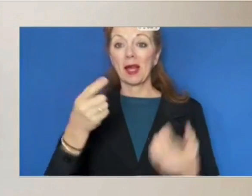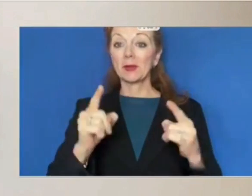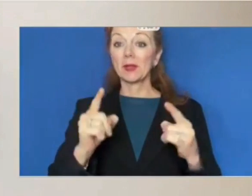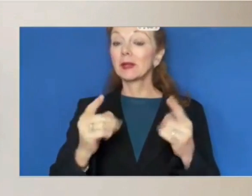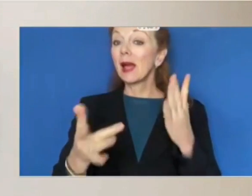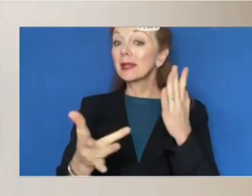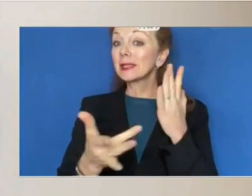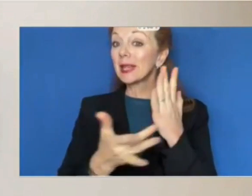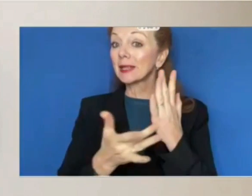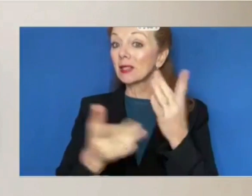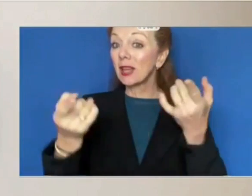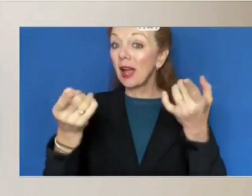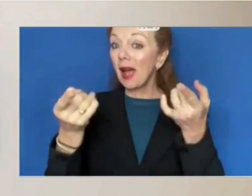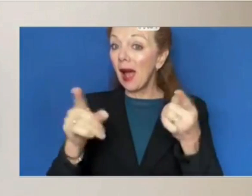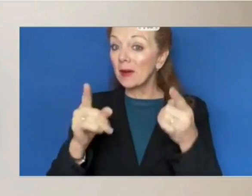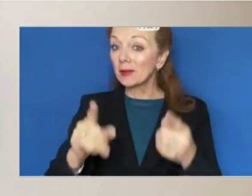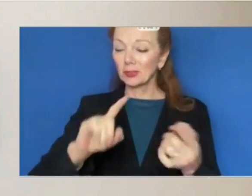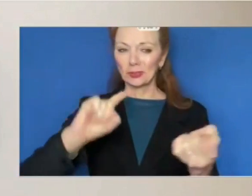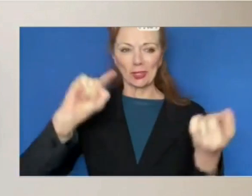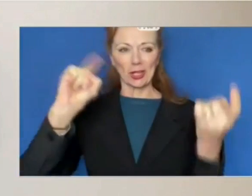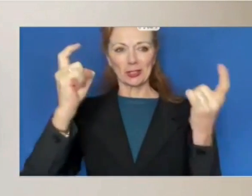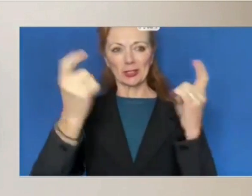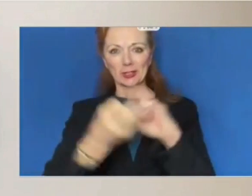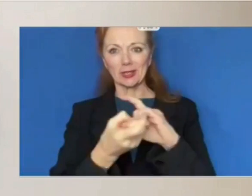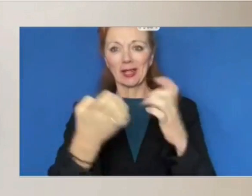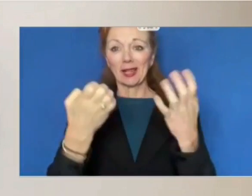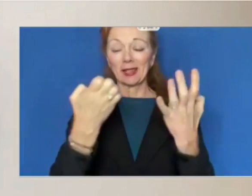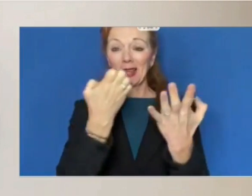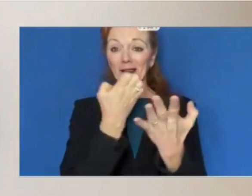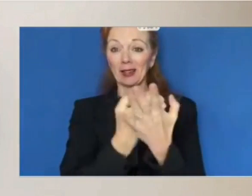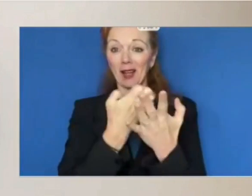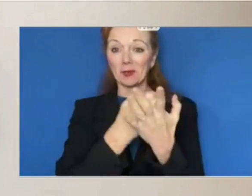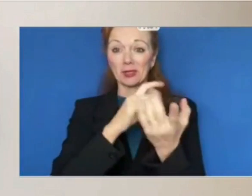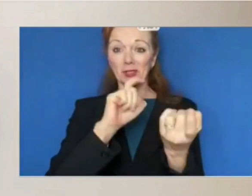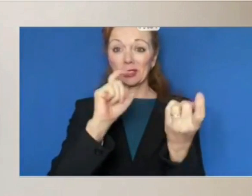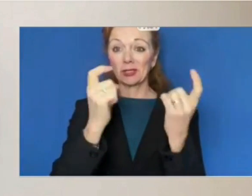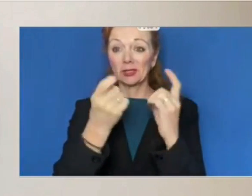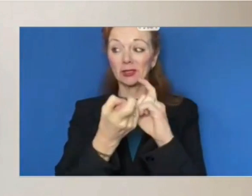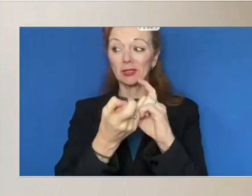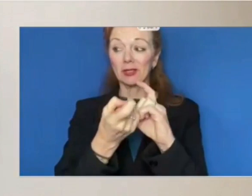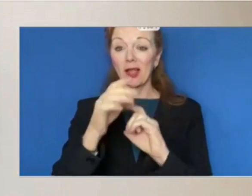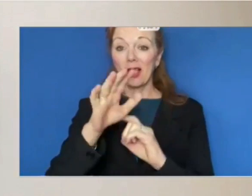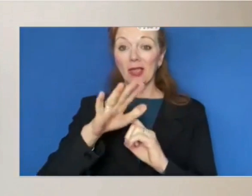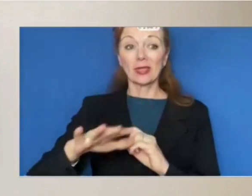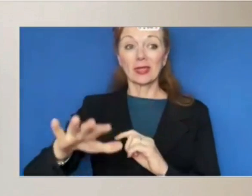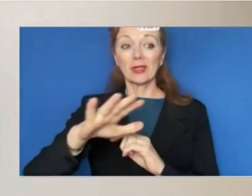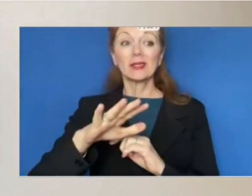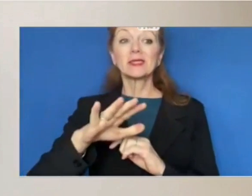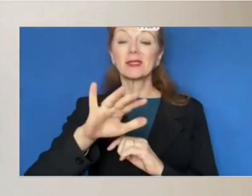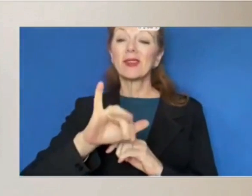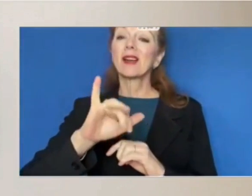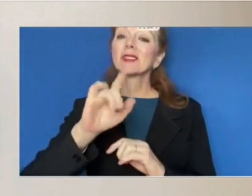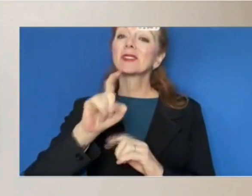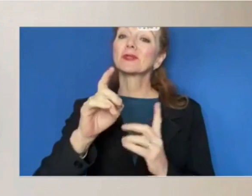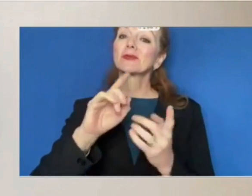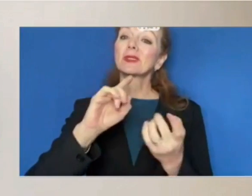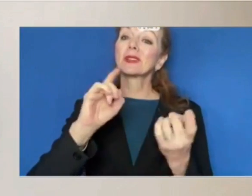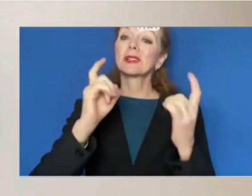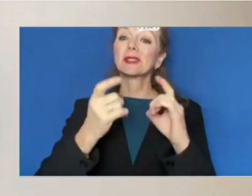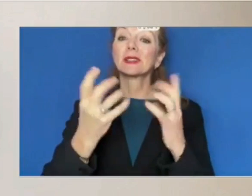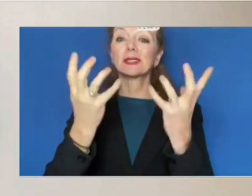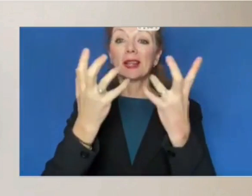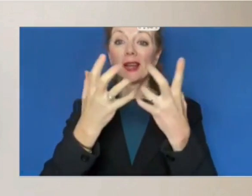and evolves and the economy continues to change, that's an area that we're having to adapt to. And so we wanted to provide a